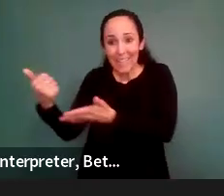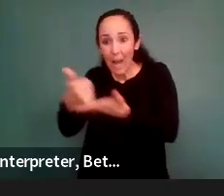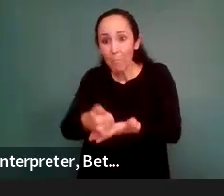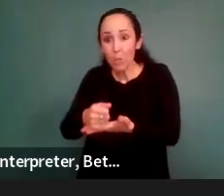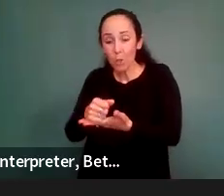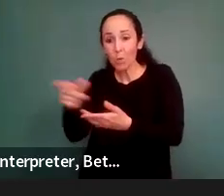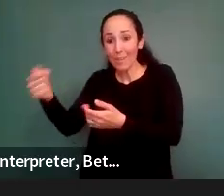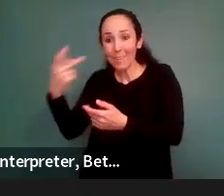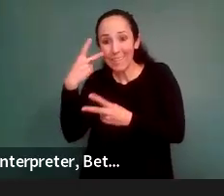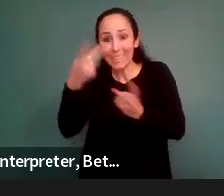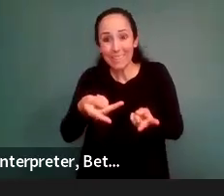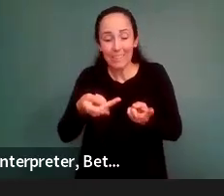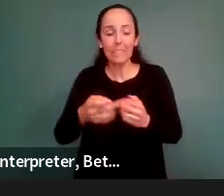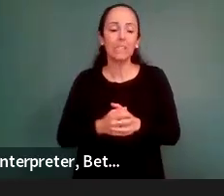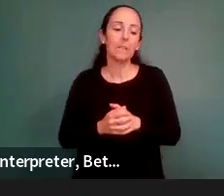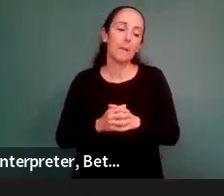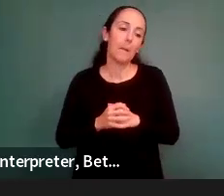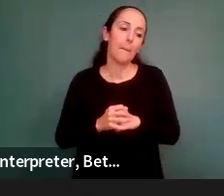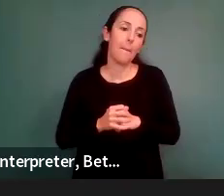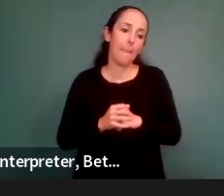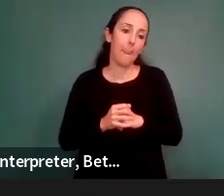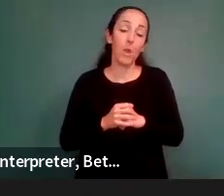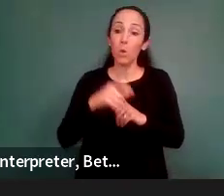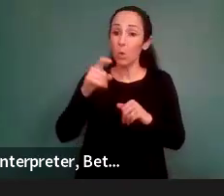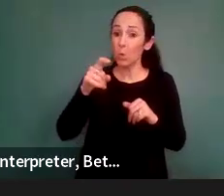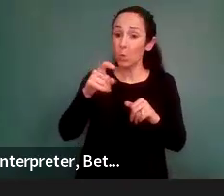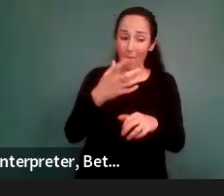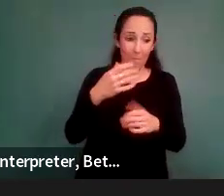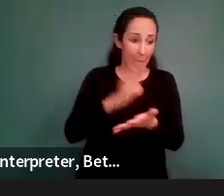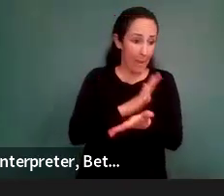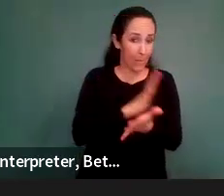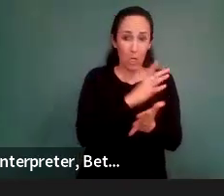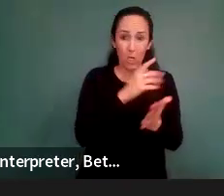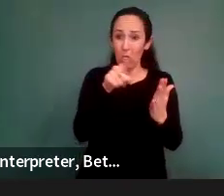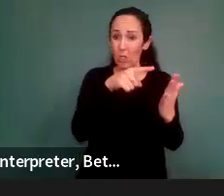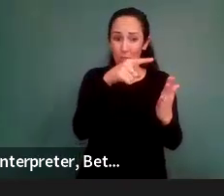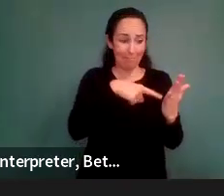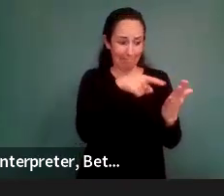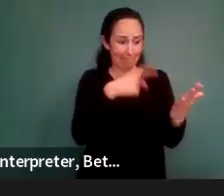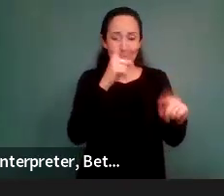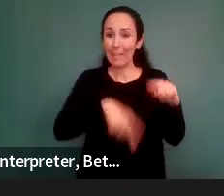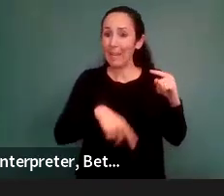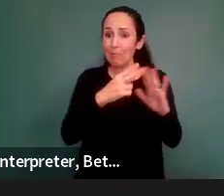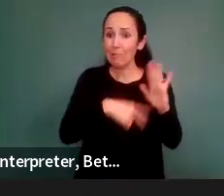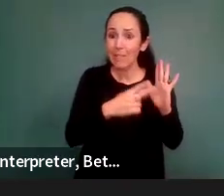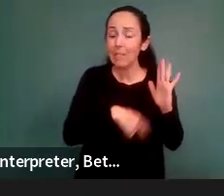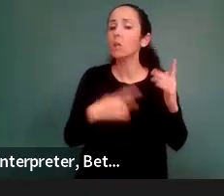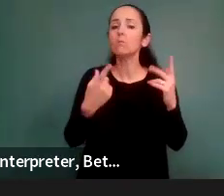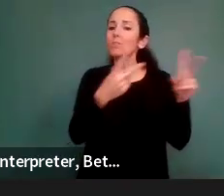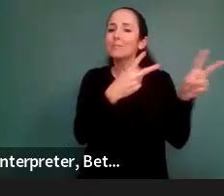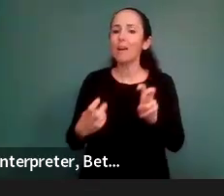You need someone to read a hard copy to you. Simply download the app to your